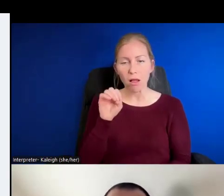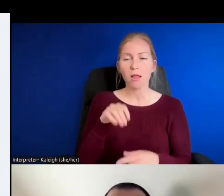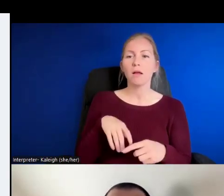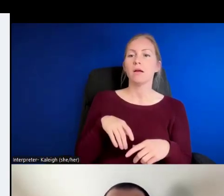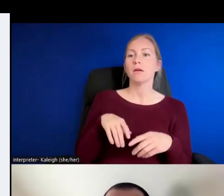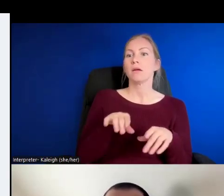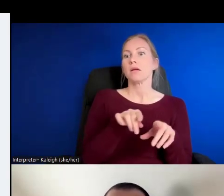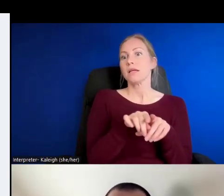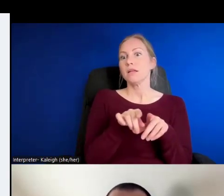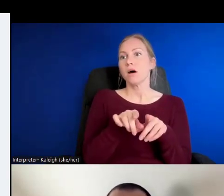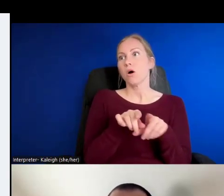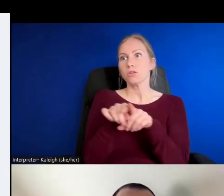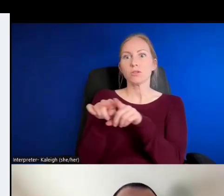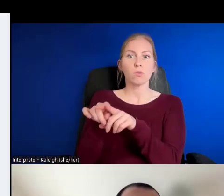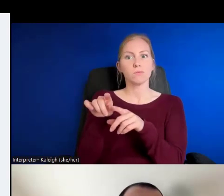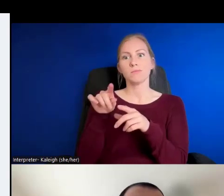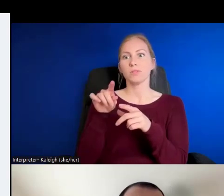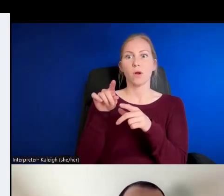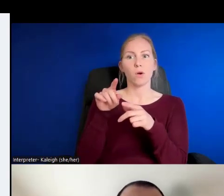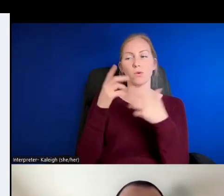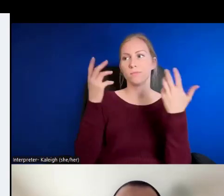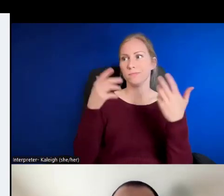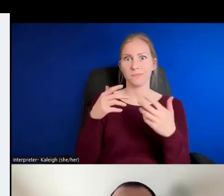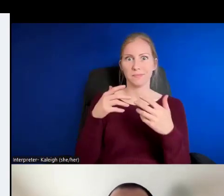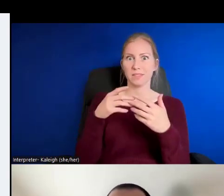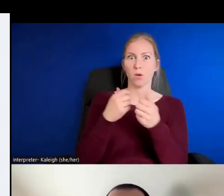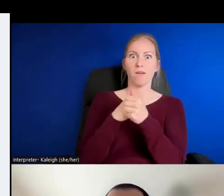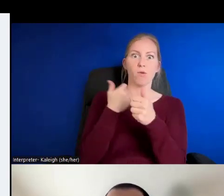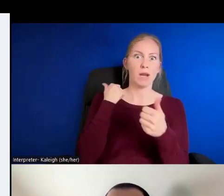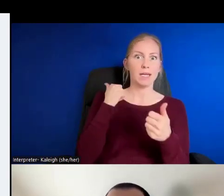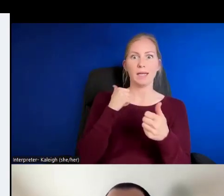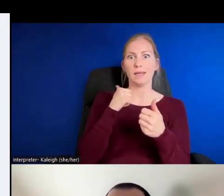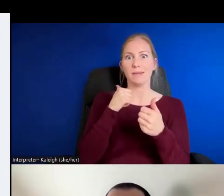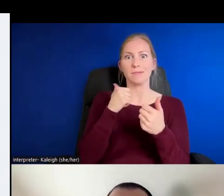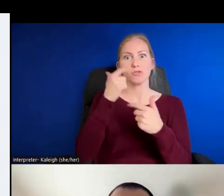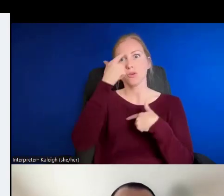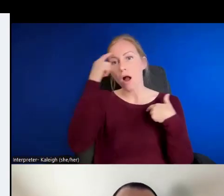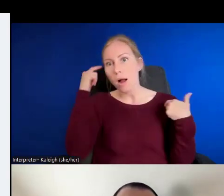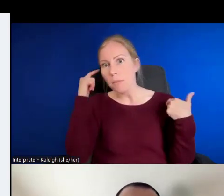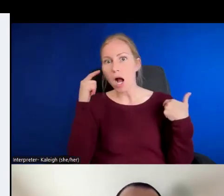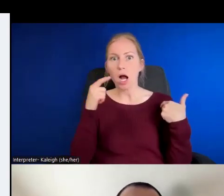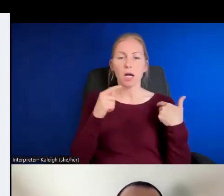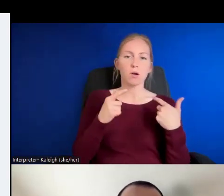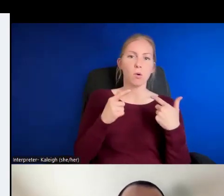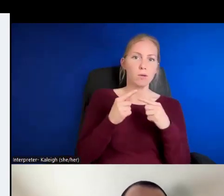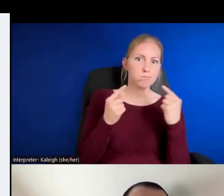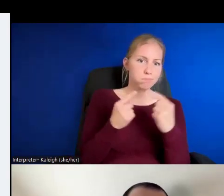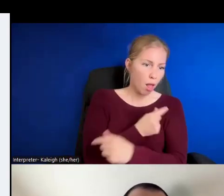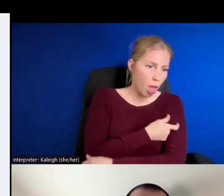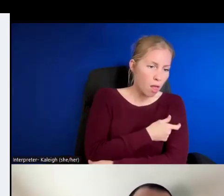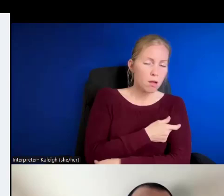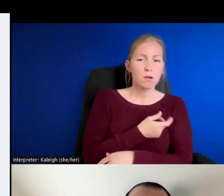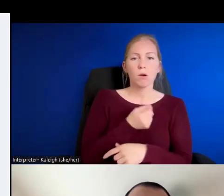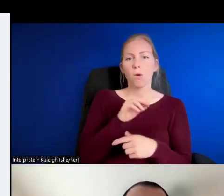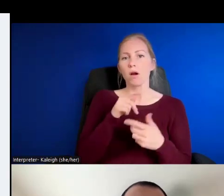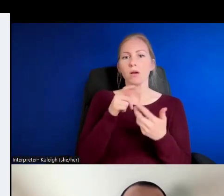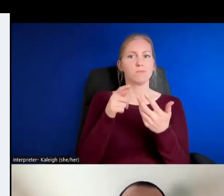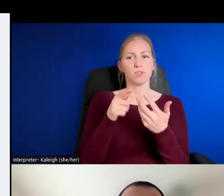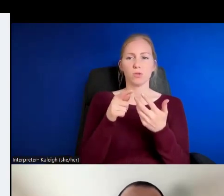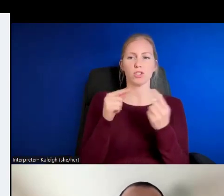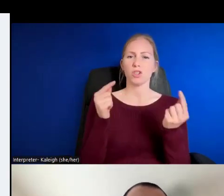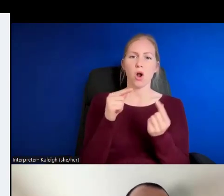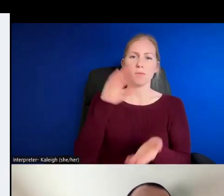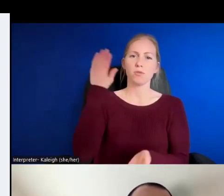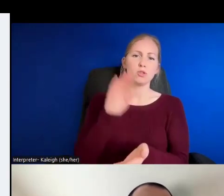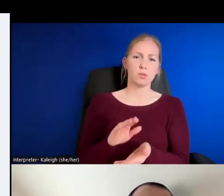and basically harm reducing in these otherwise coercive and forced